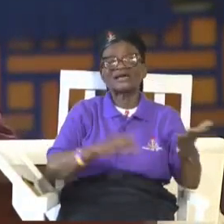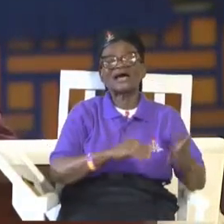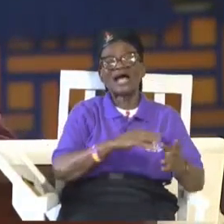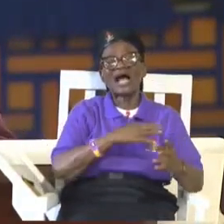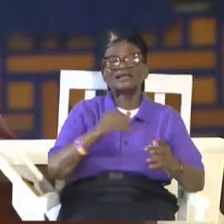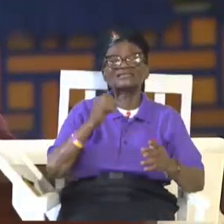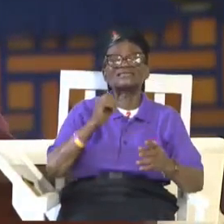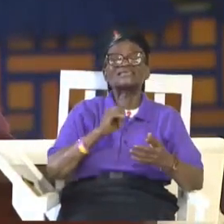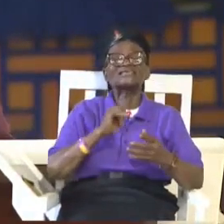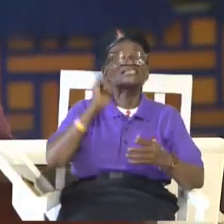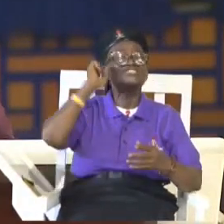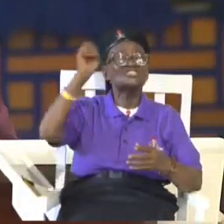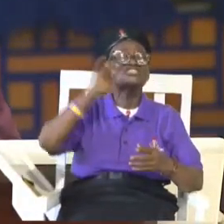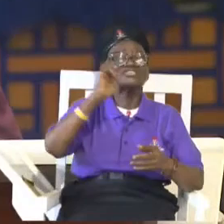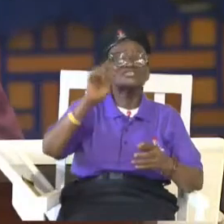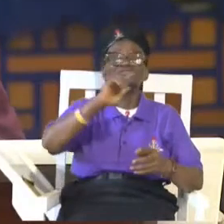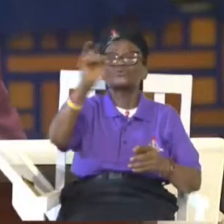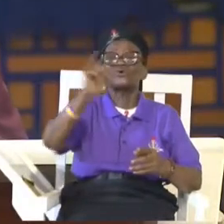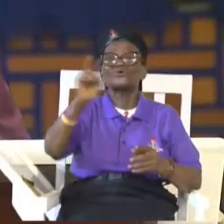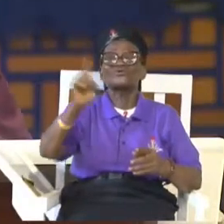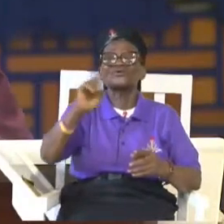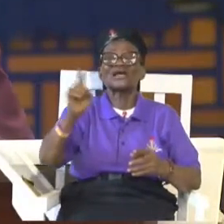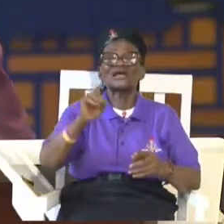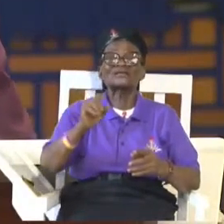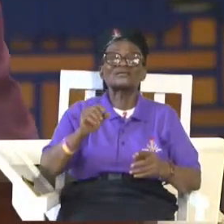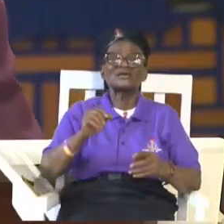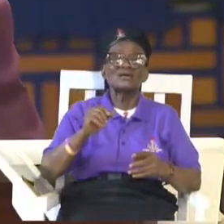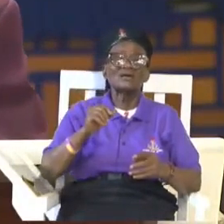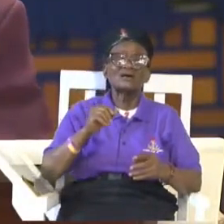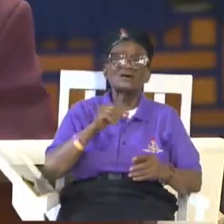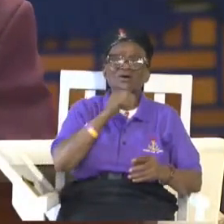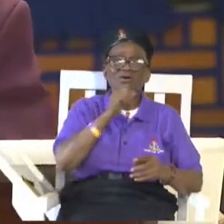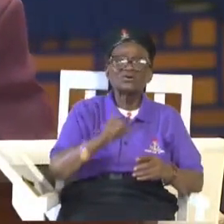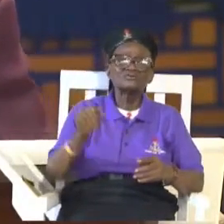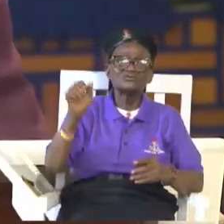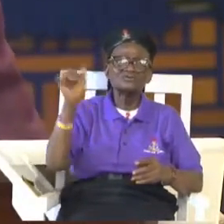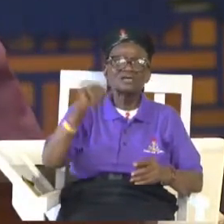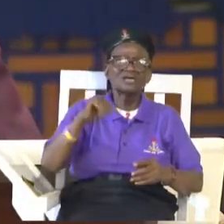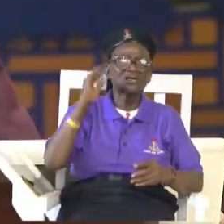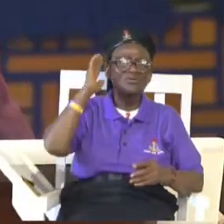old, they will call him an infant.